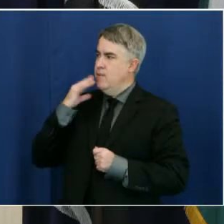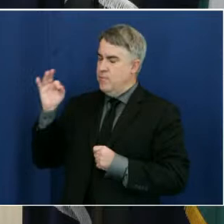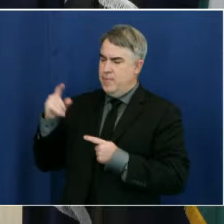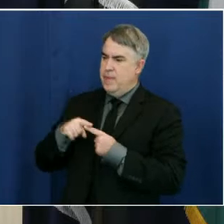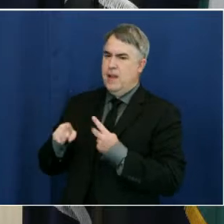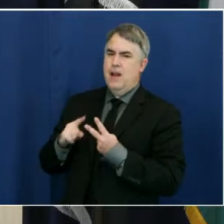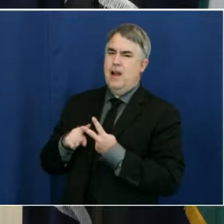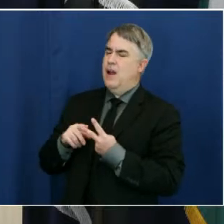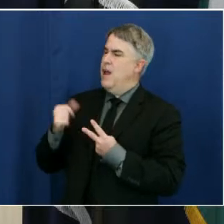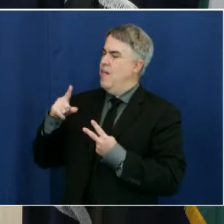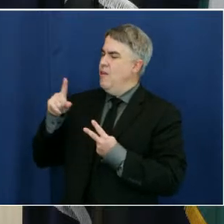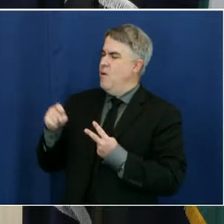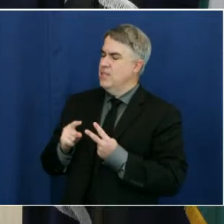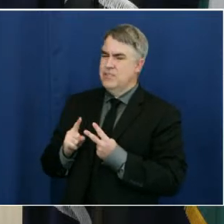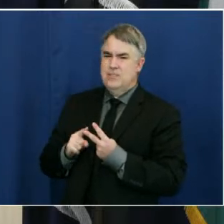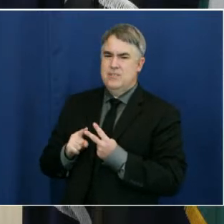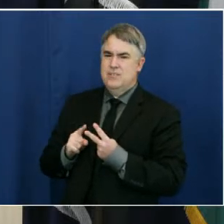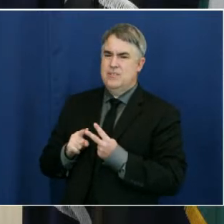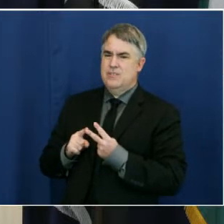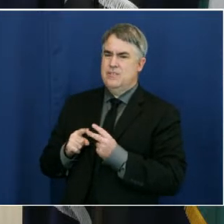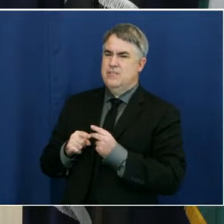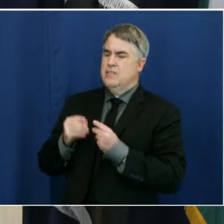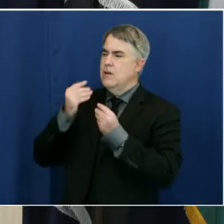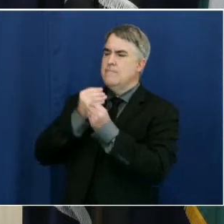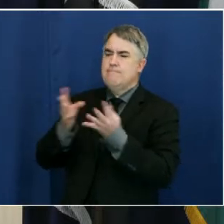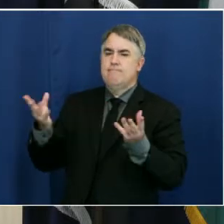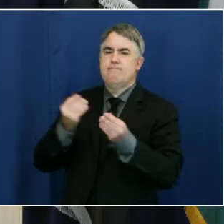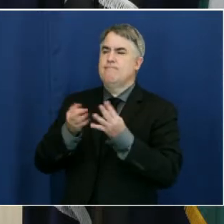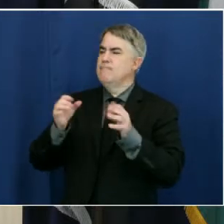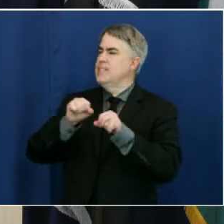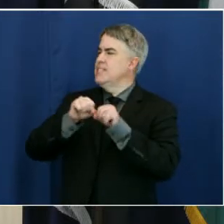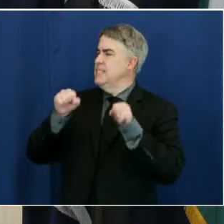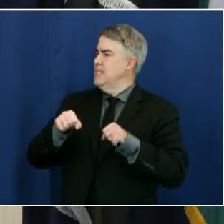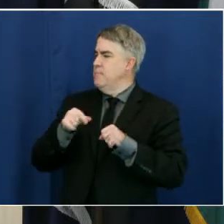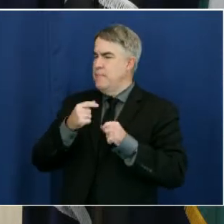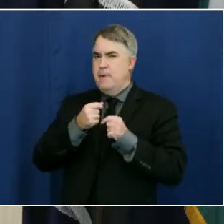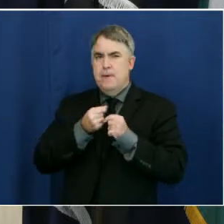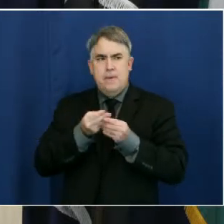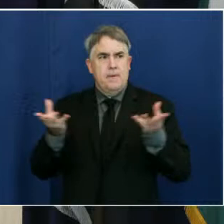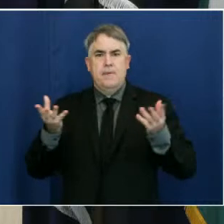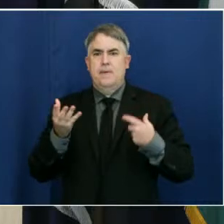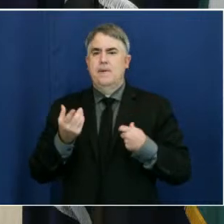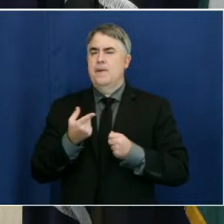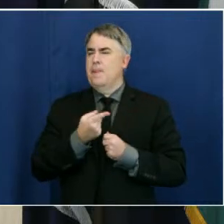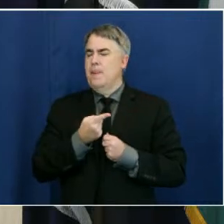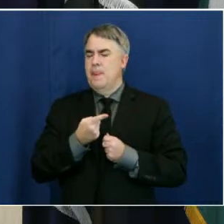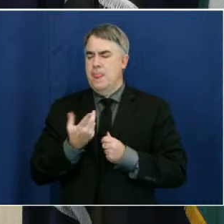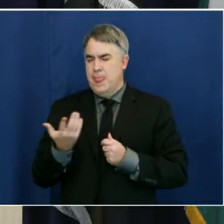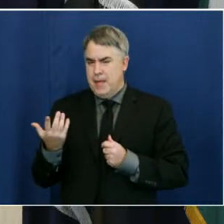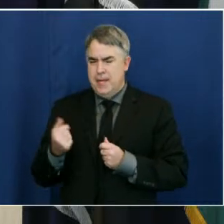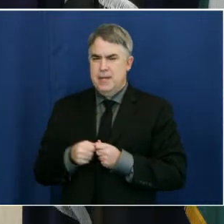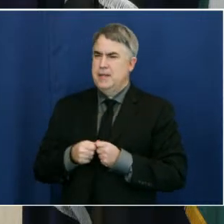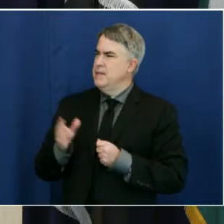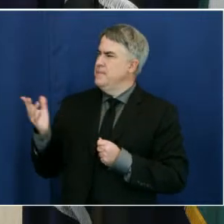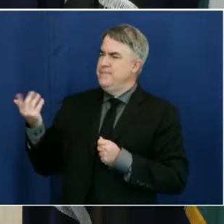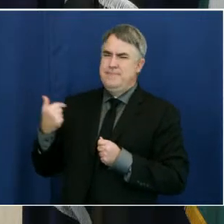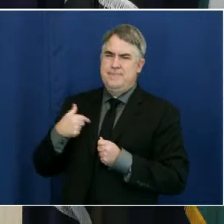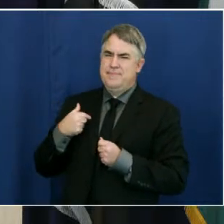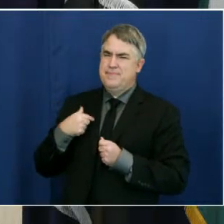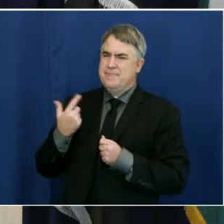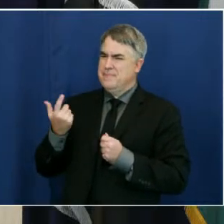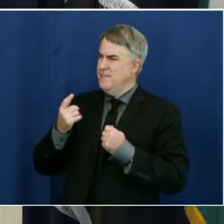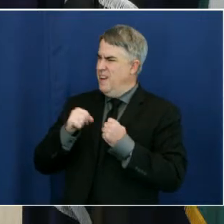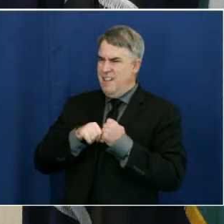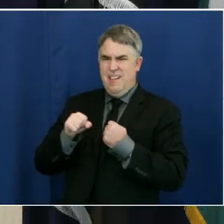also the notification system that the county has talked about standing up. What's taking so long for that to